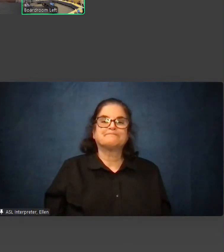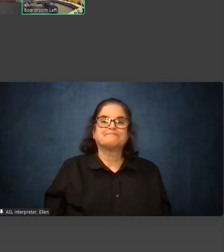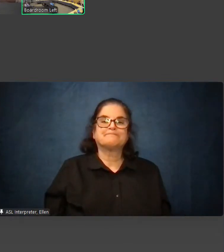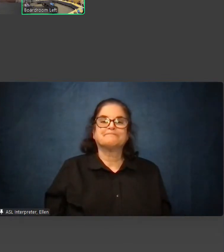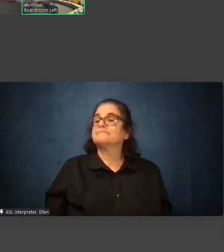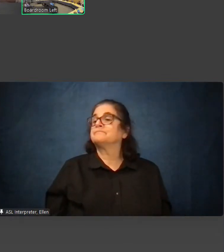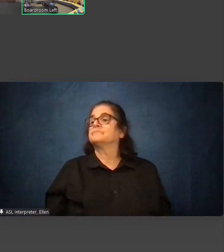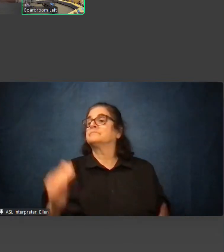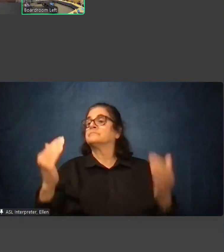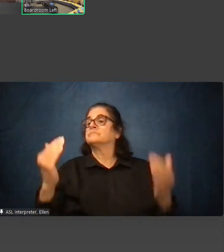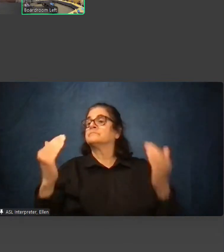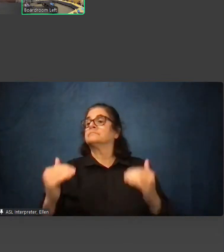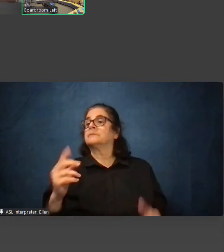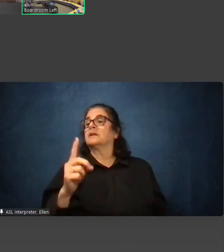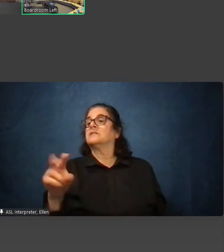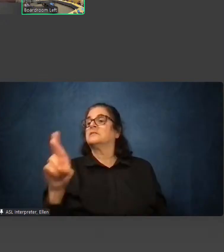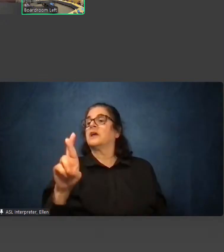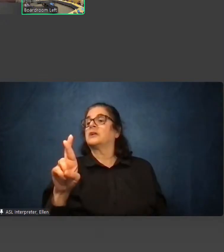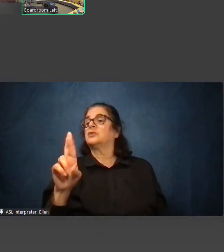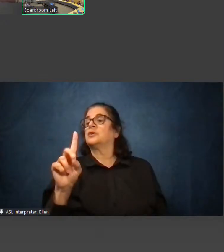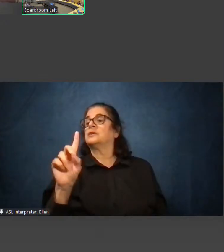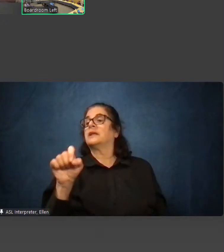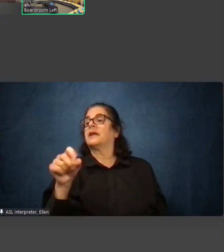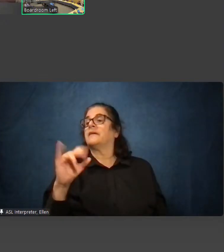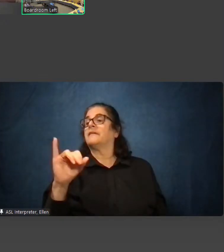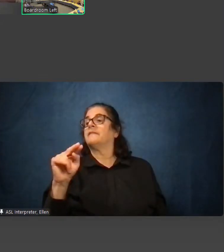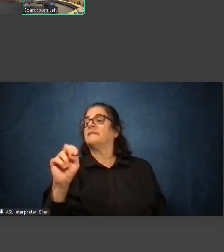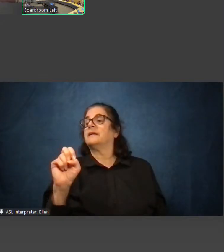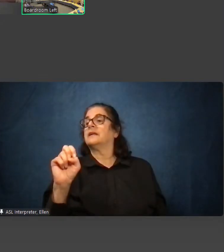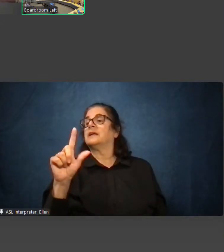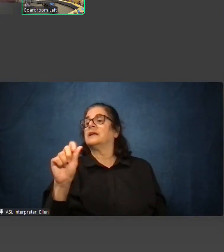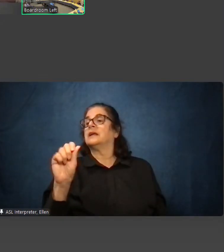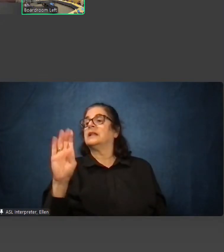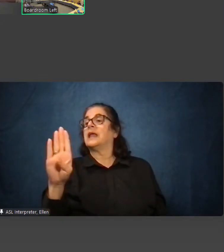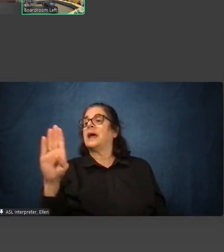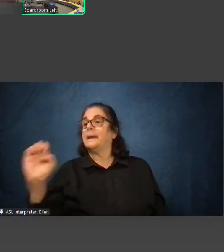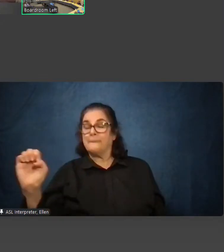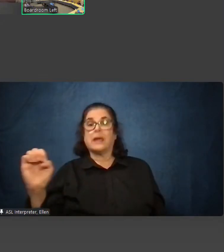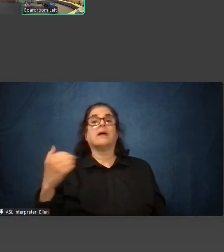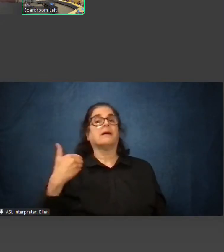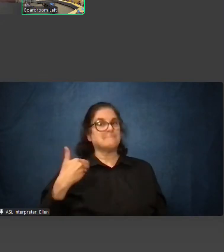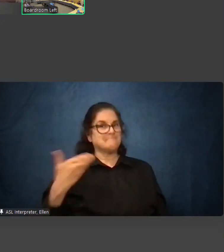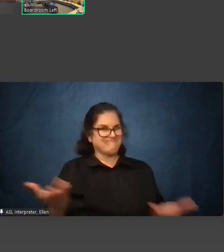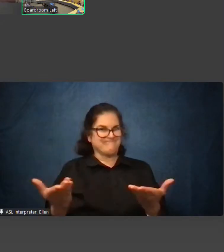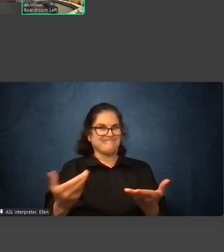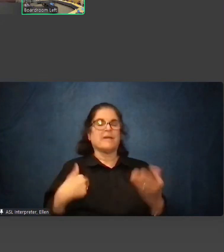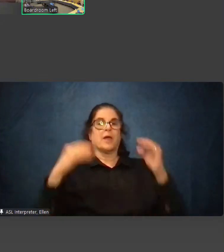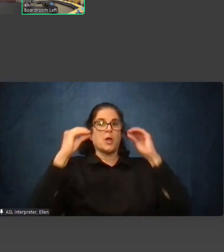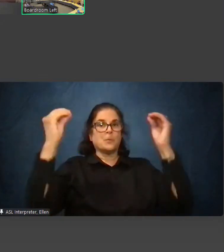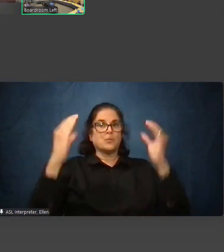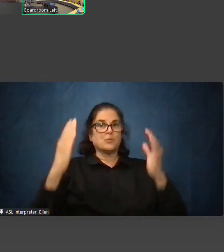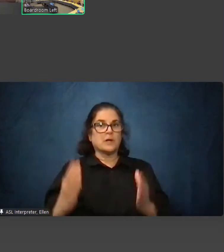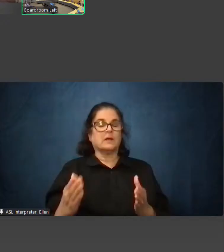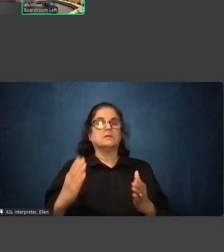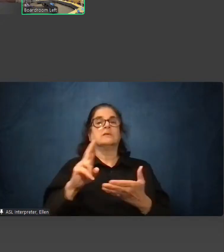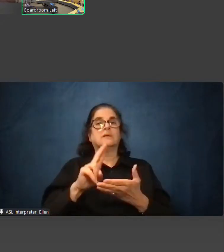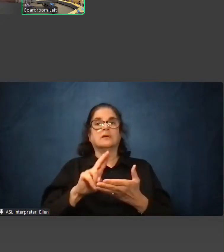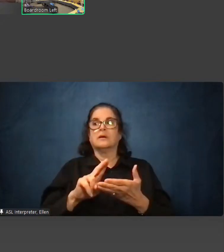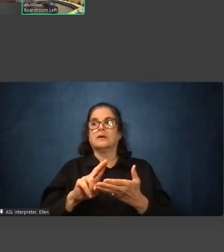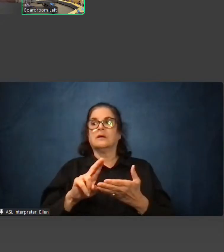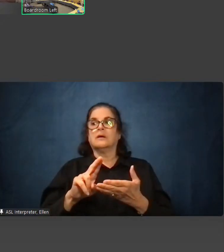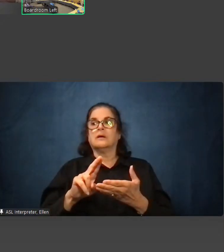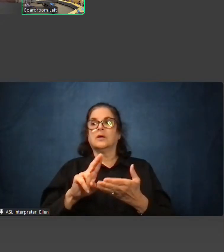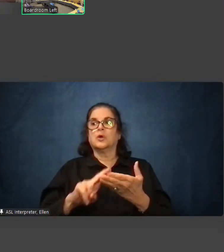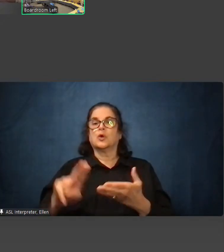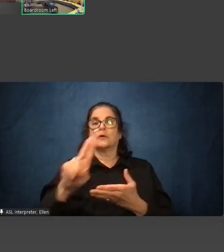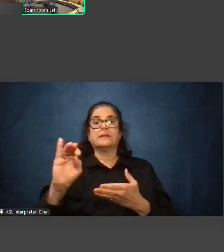Dr. Delphine Lab. Here, my name is Delphine Labbe. I'm a professor in the Department of Disability and Human Development at the